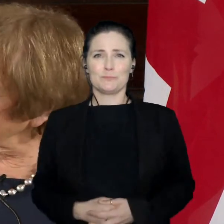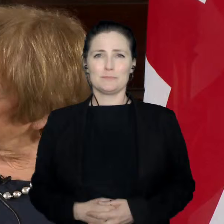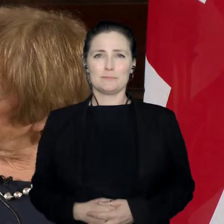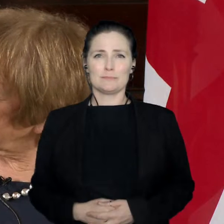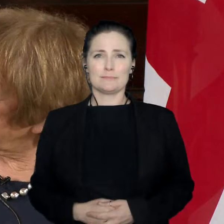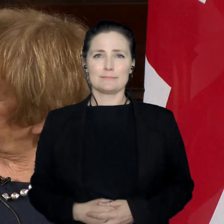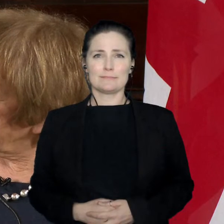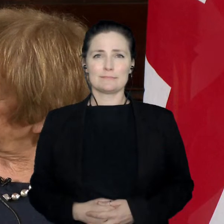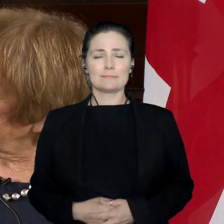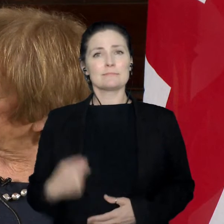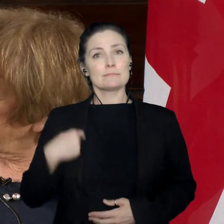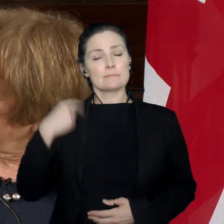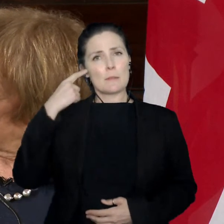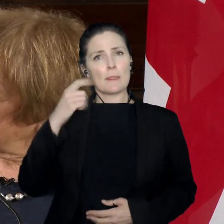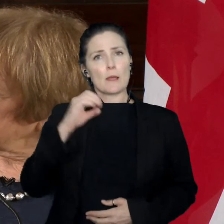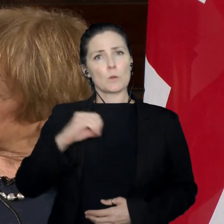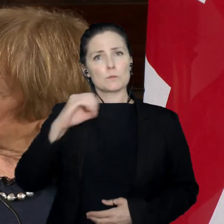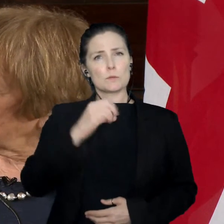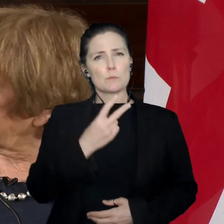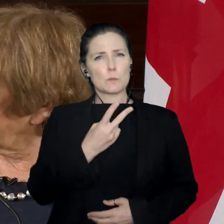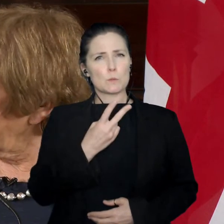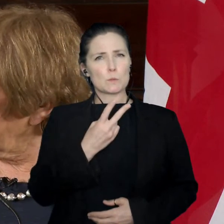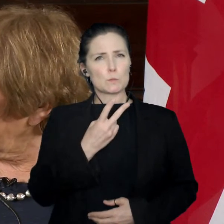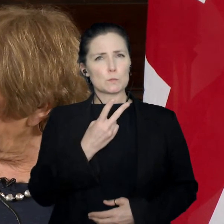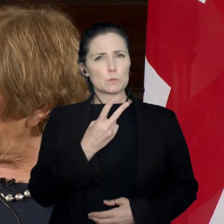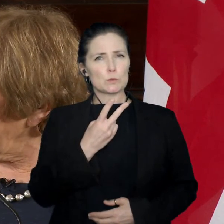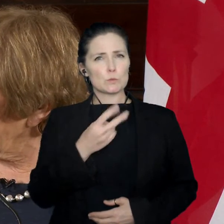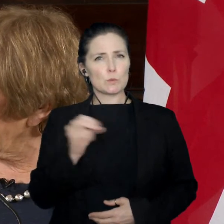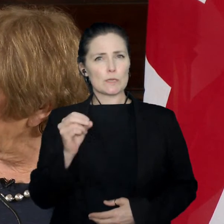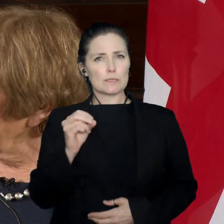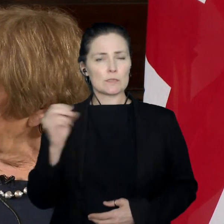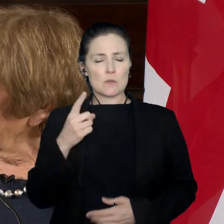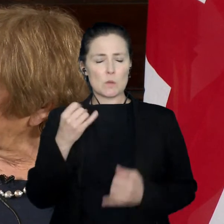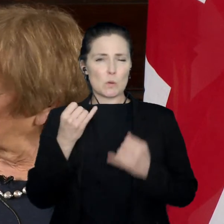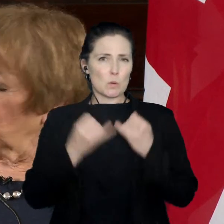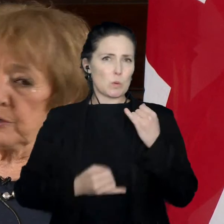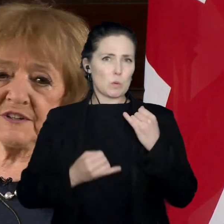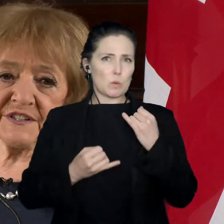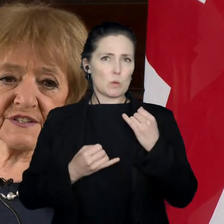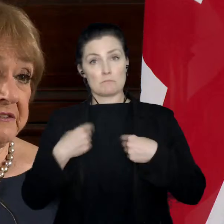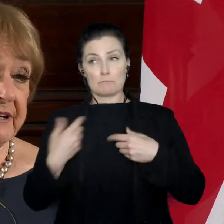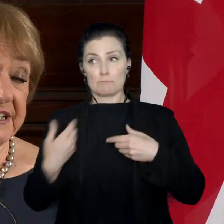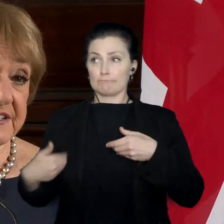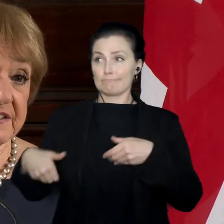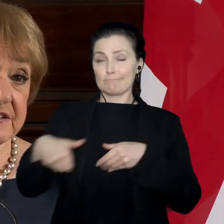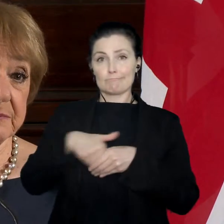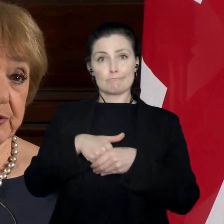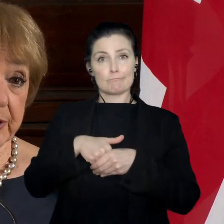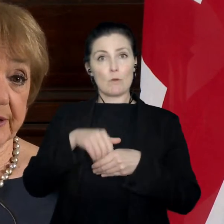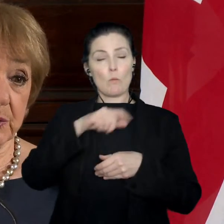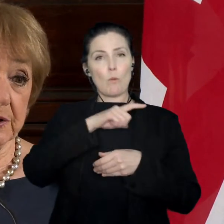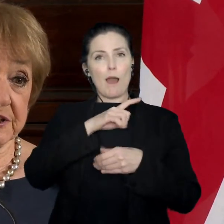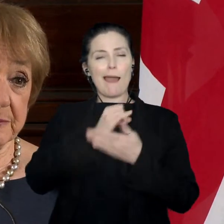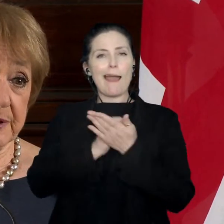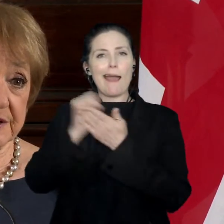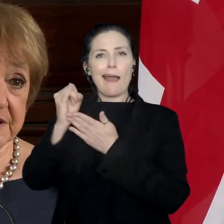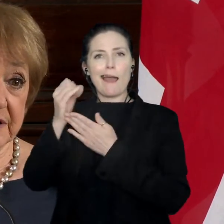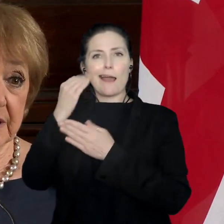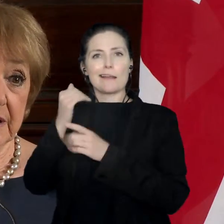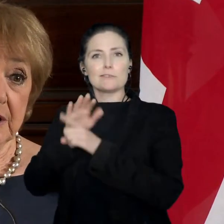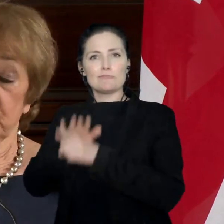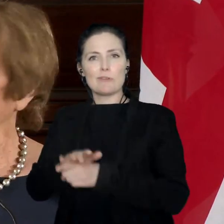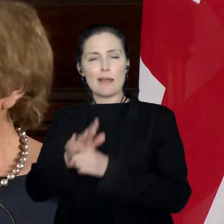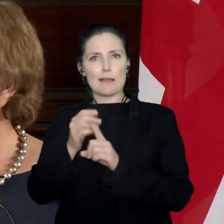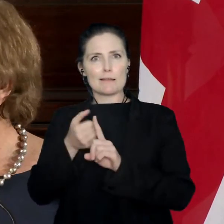think October the 2020 was one of the darkest days for all of us. The racist pro-equality